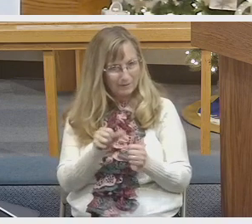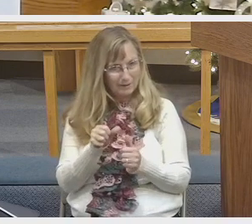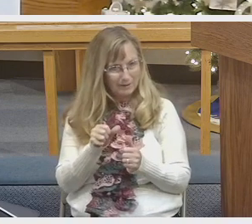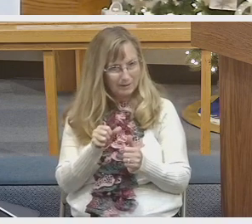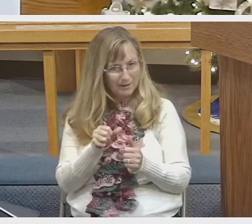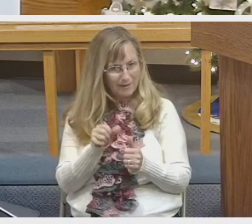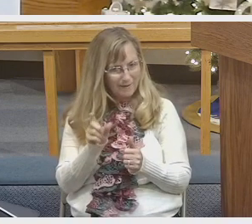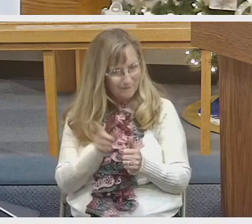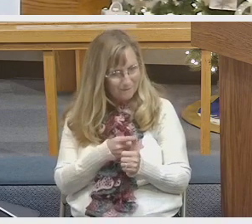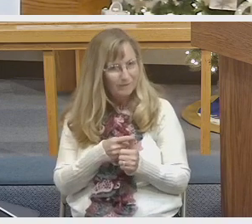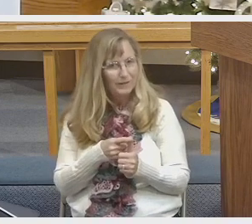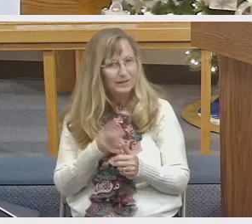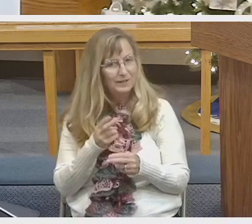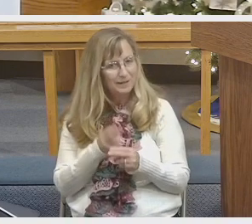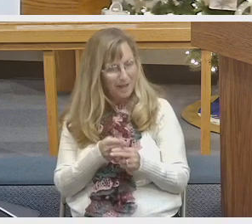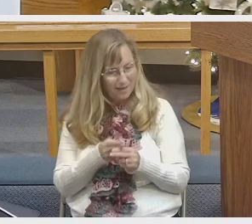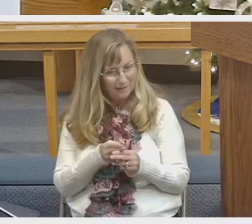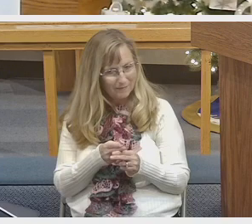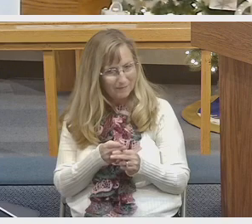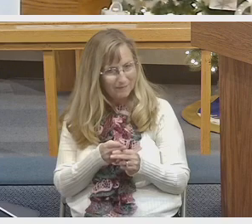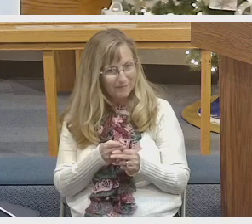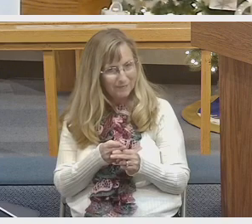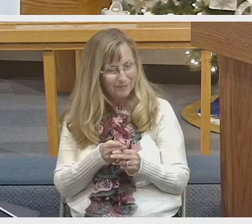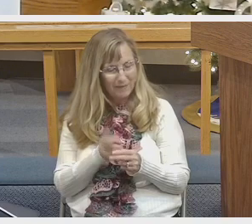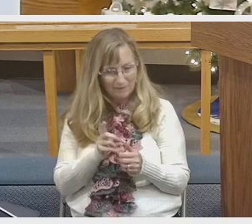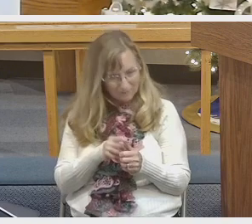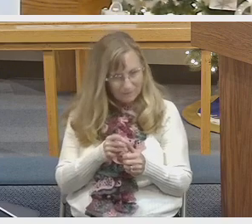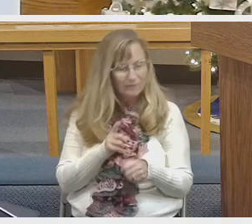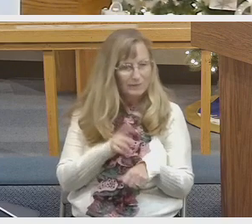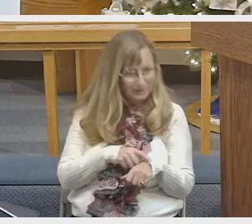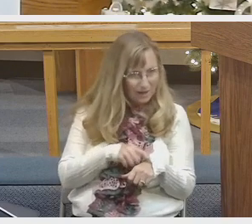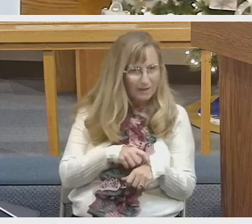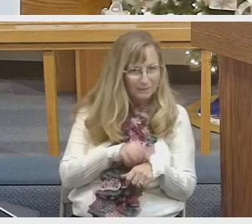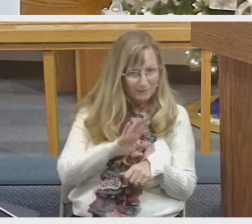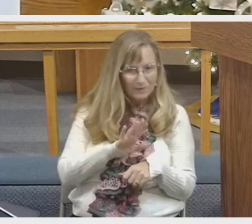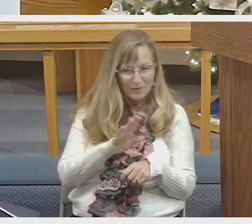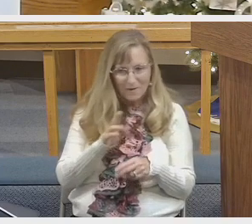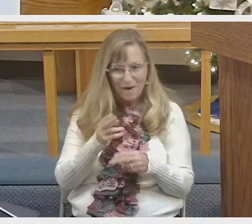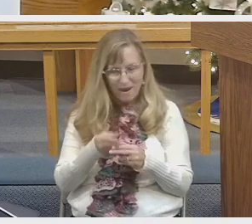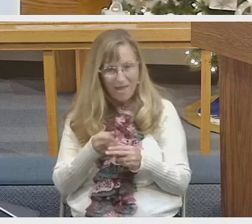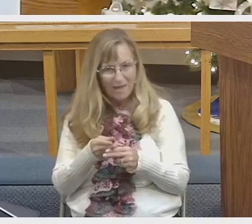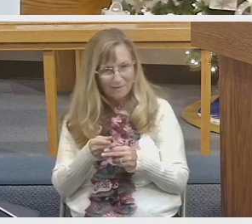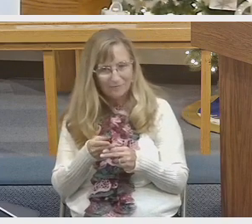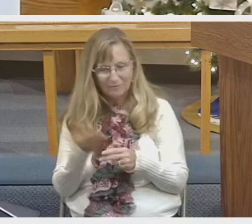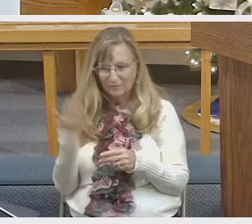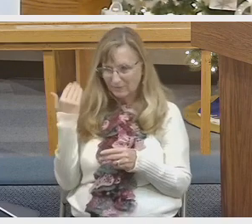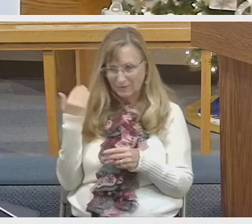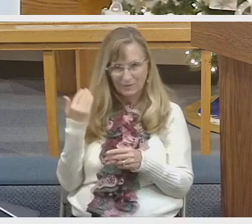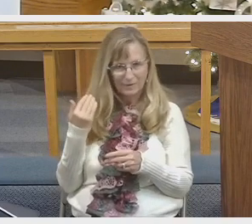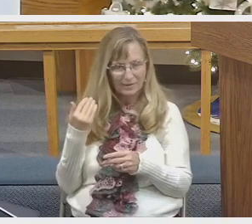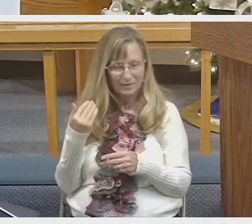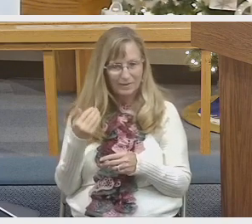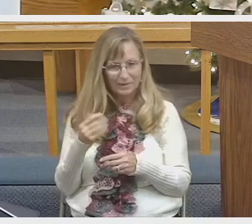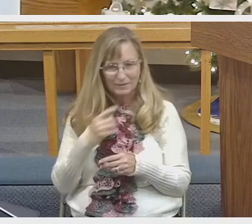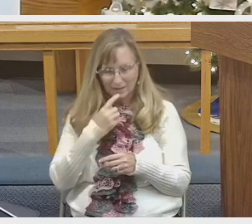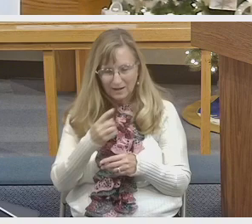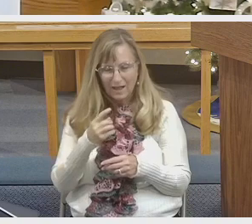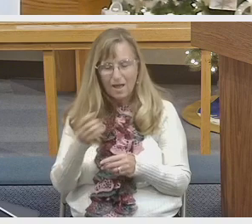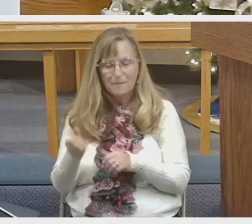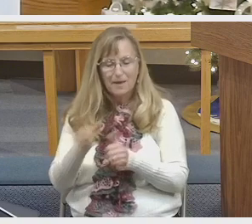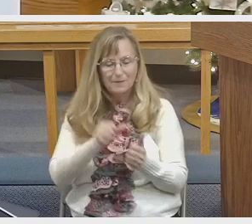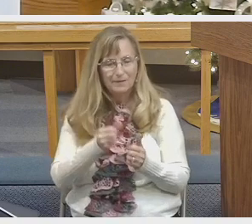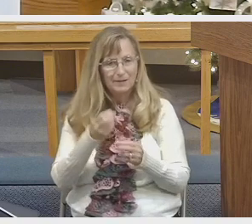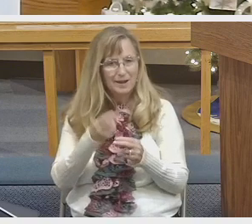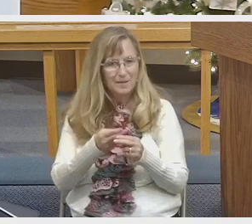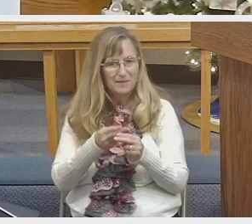your first name was uttered, historically, was when the pastor said, I baptize you in the name of the Father,